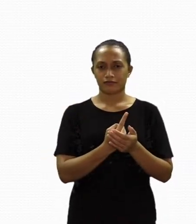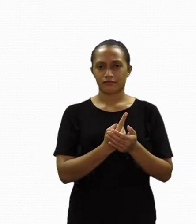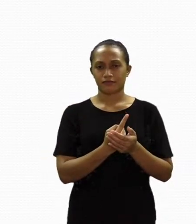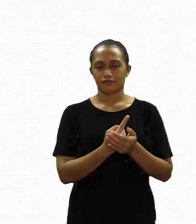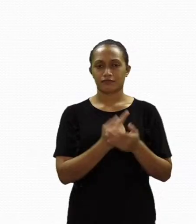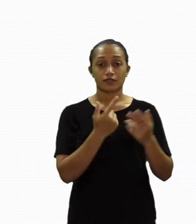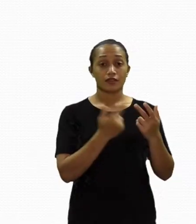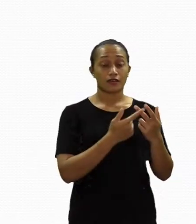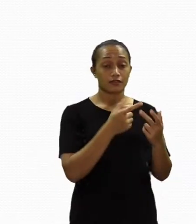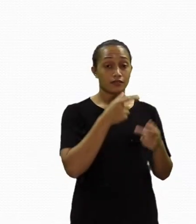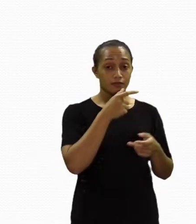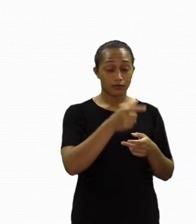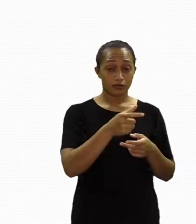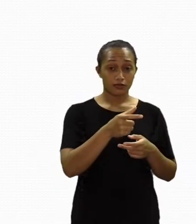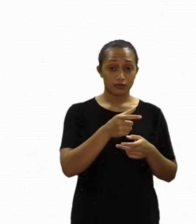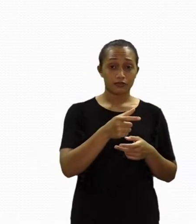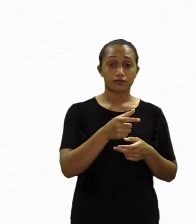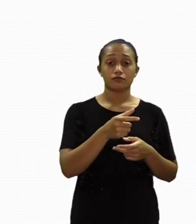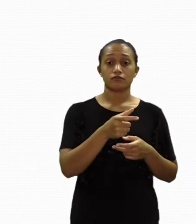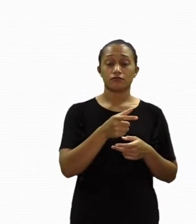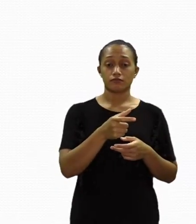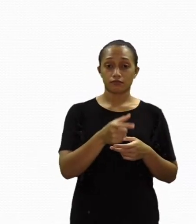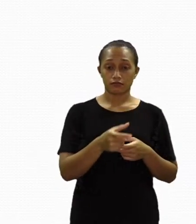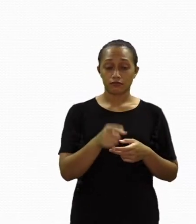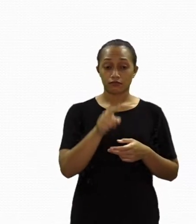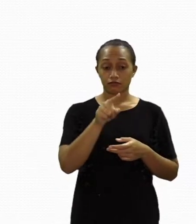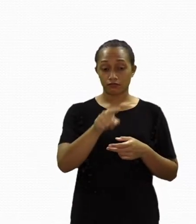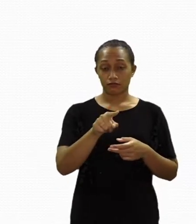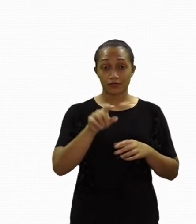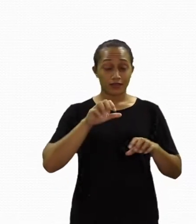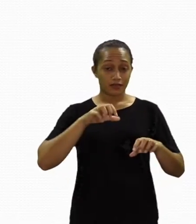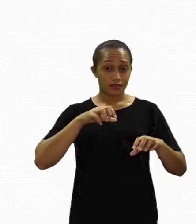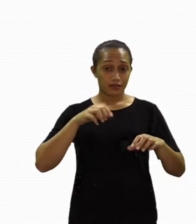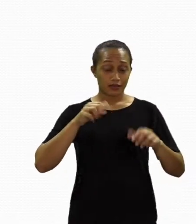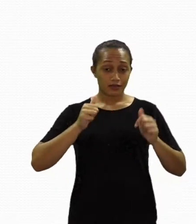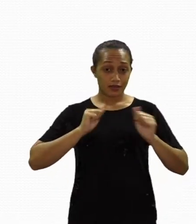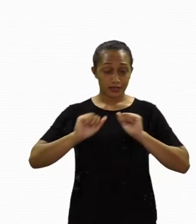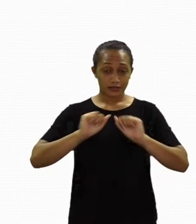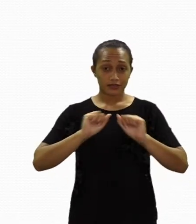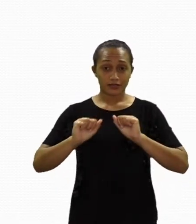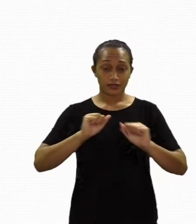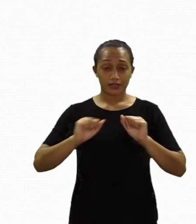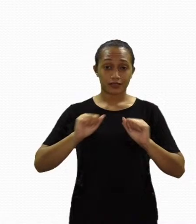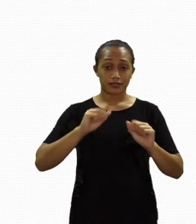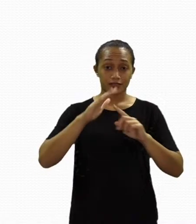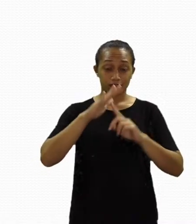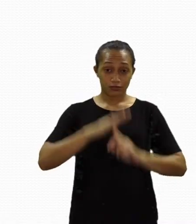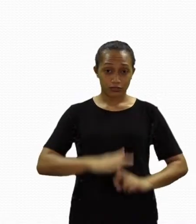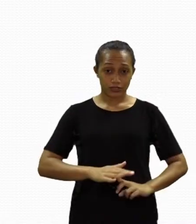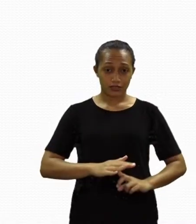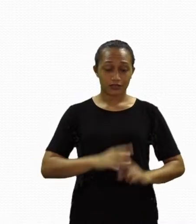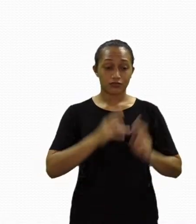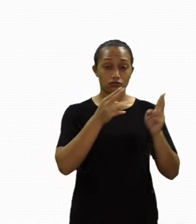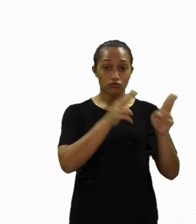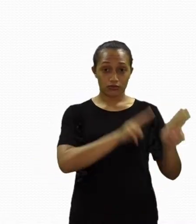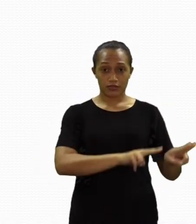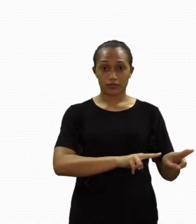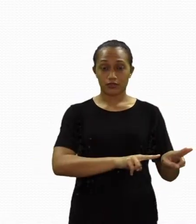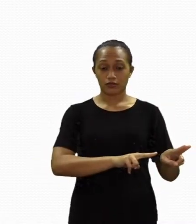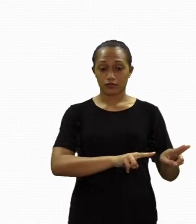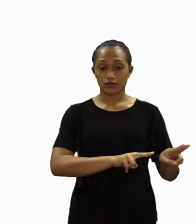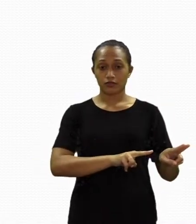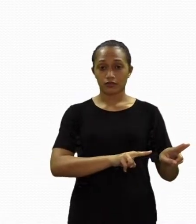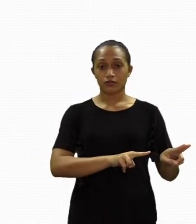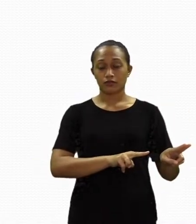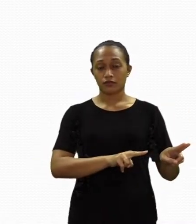So, in other words, how do exercise decrease your resting heart rate? So, I'll give you